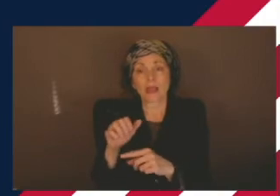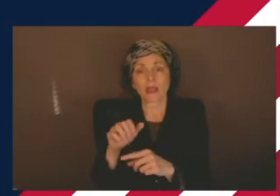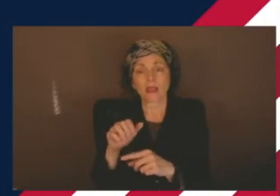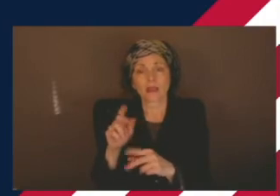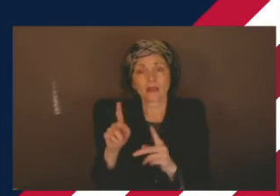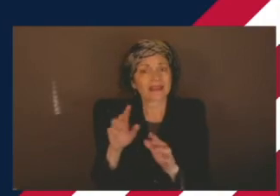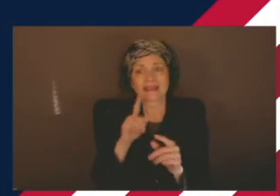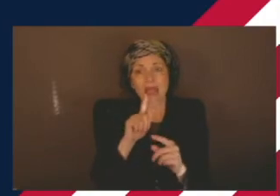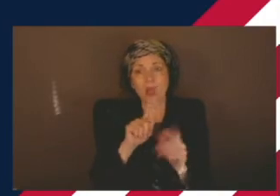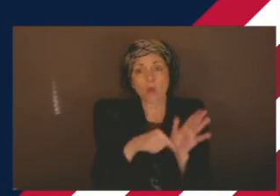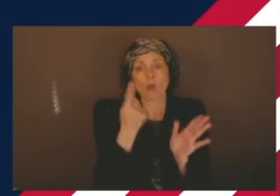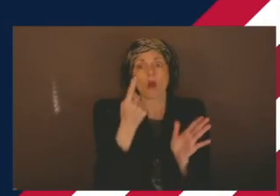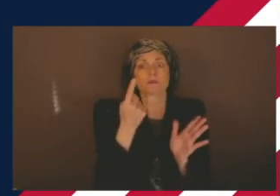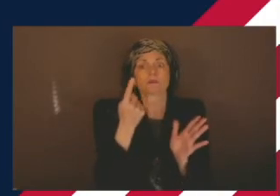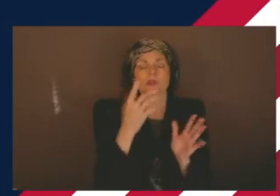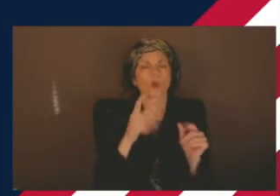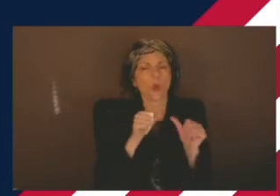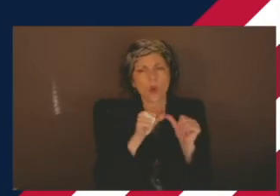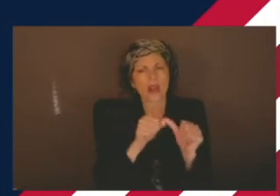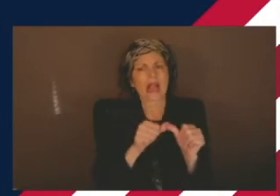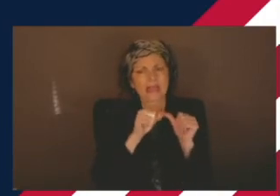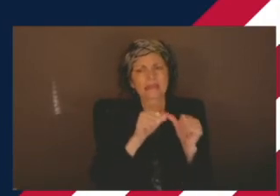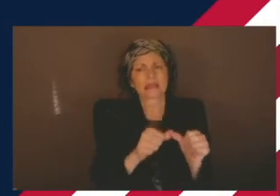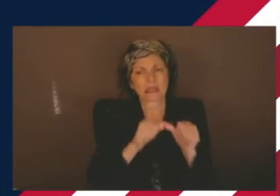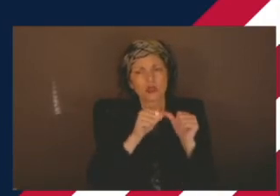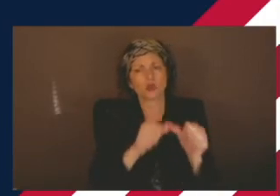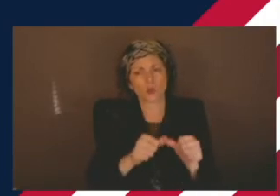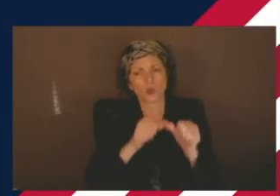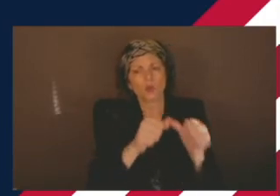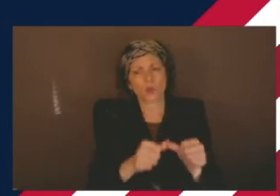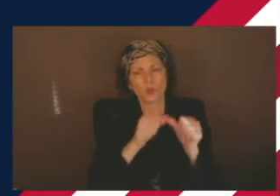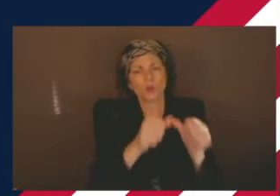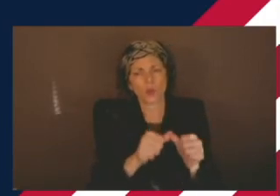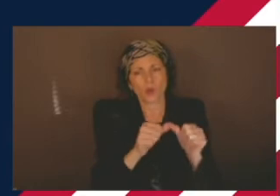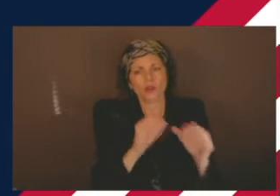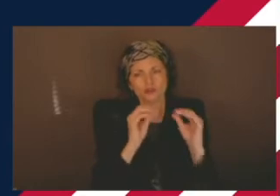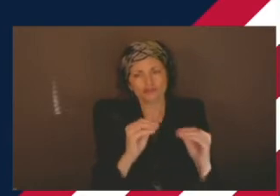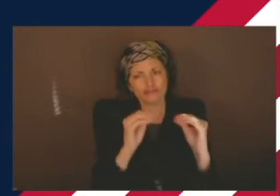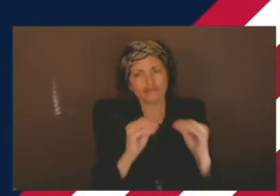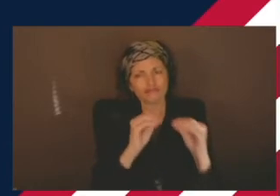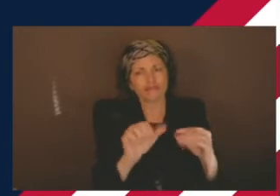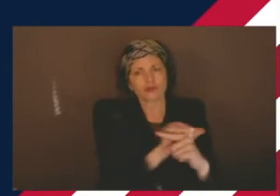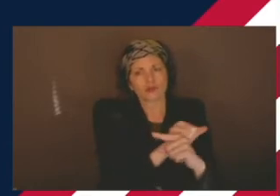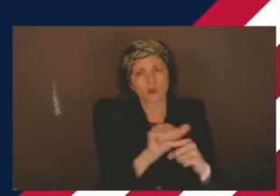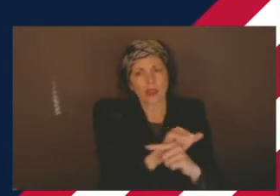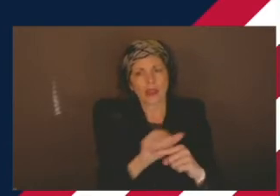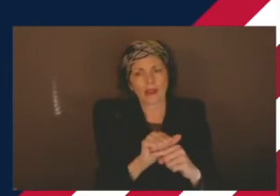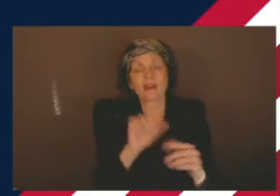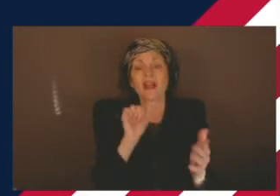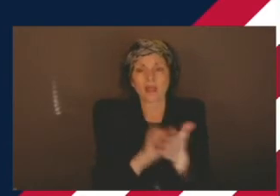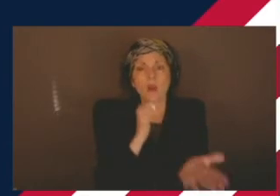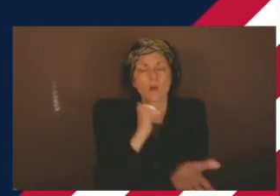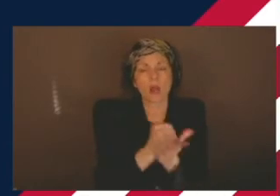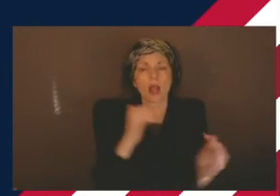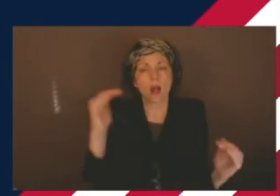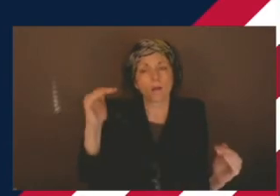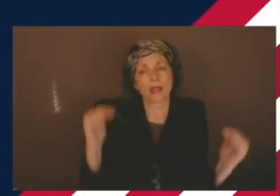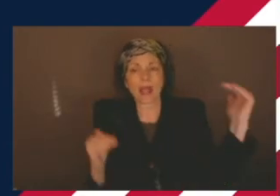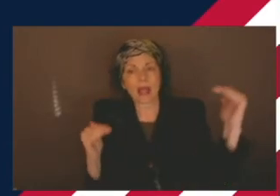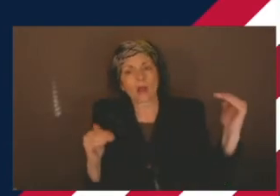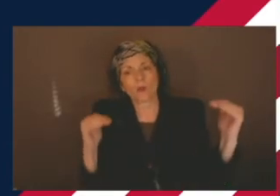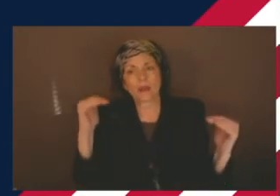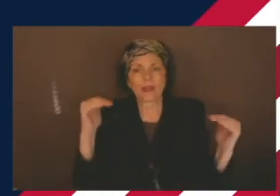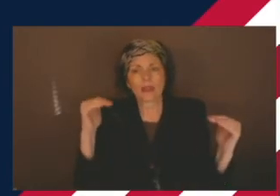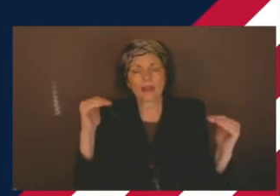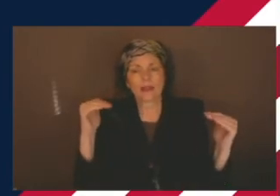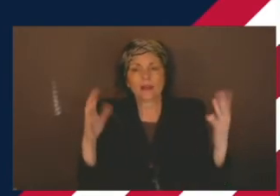basis. But that needs to be done on a regular basis as it relates to equity as a whole, and certainly protection of those who are